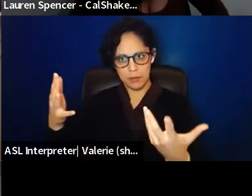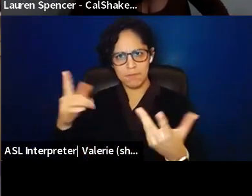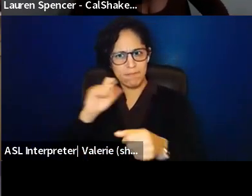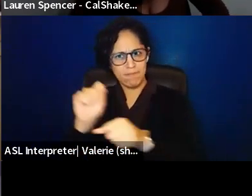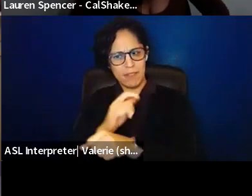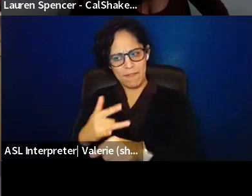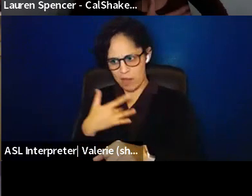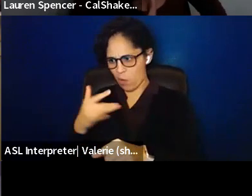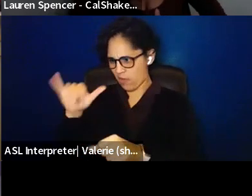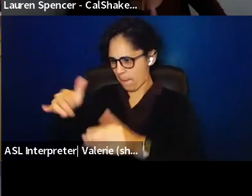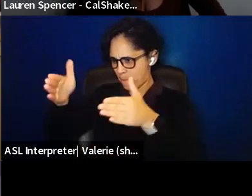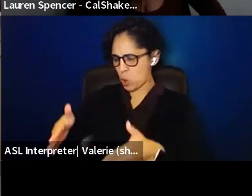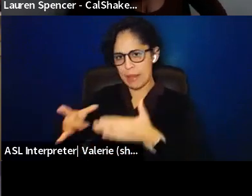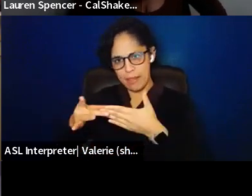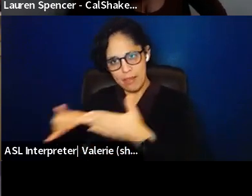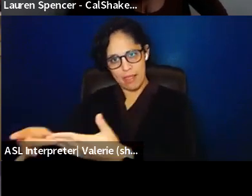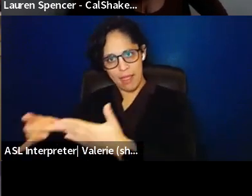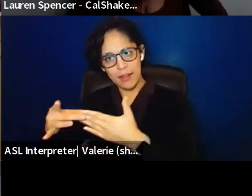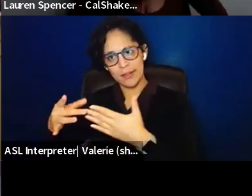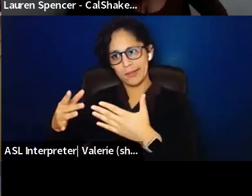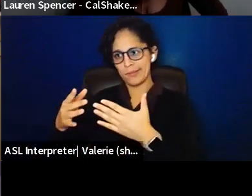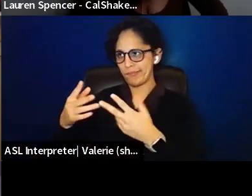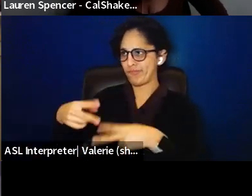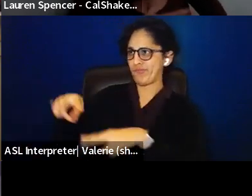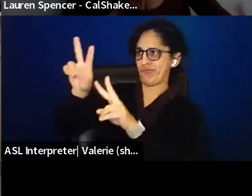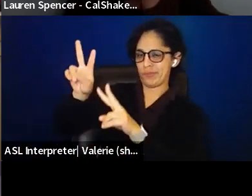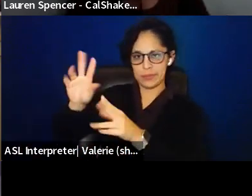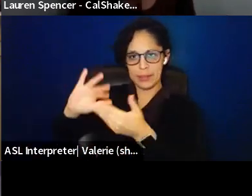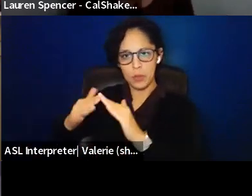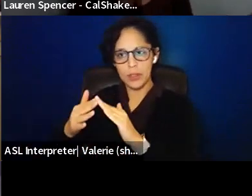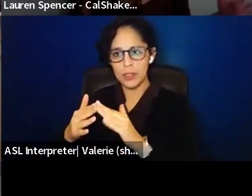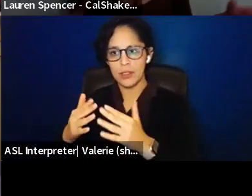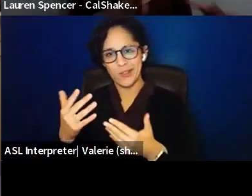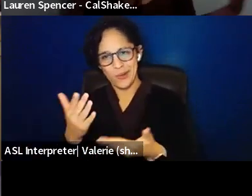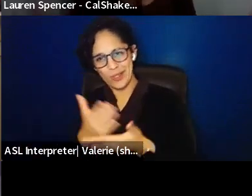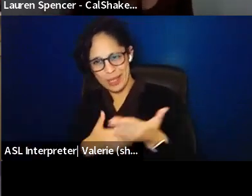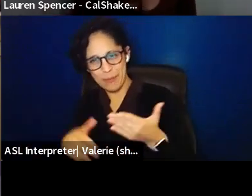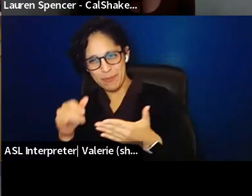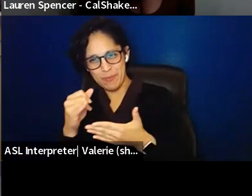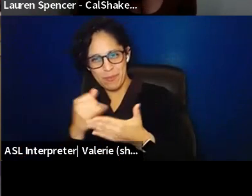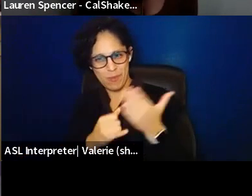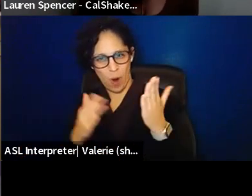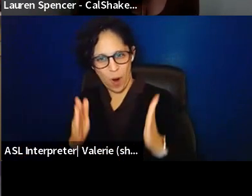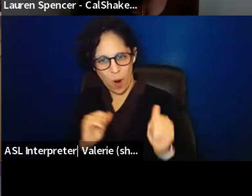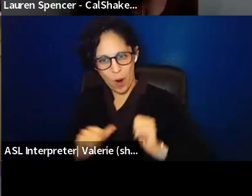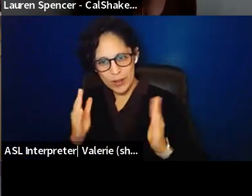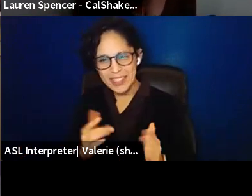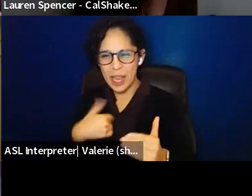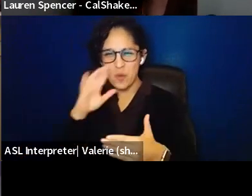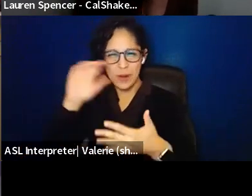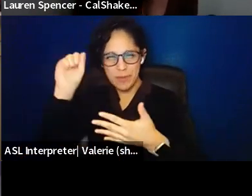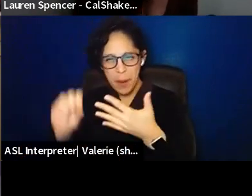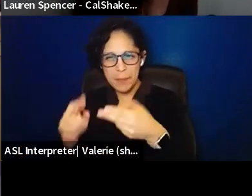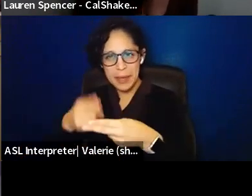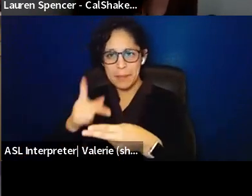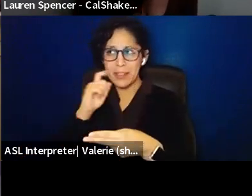in their community. And so there was an invitation to five artists. I'll just name them because it's a very good, important cohort of people who